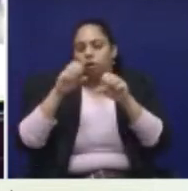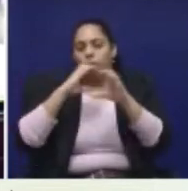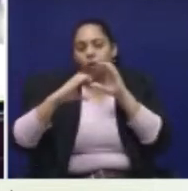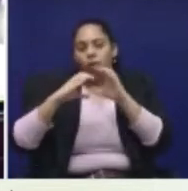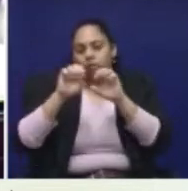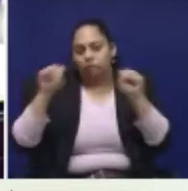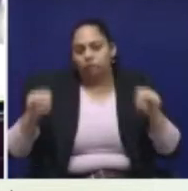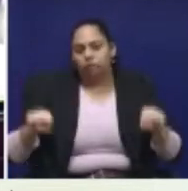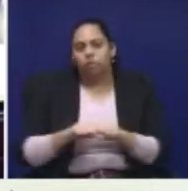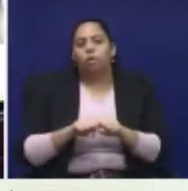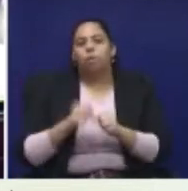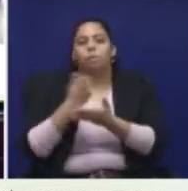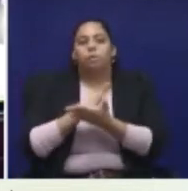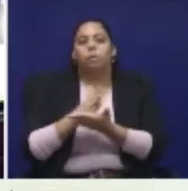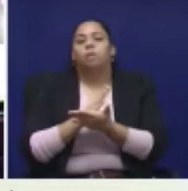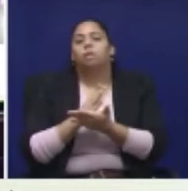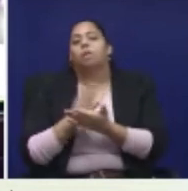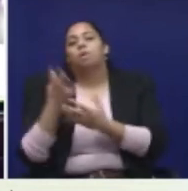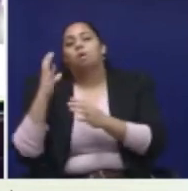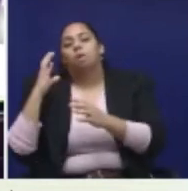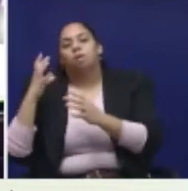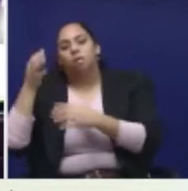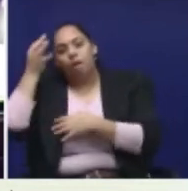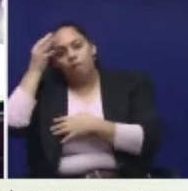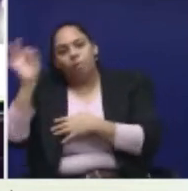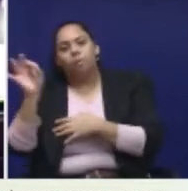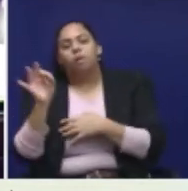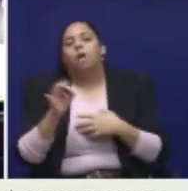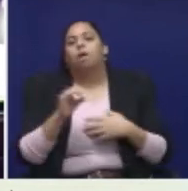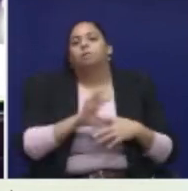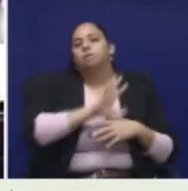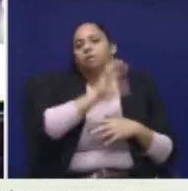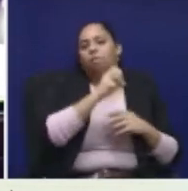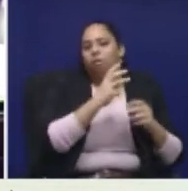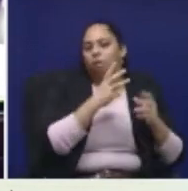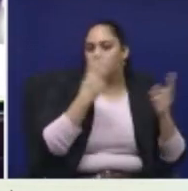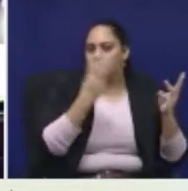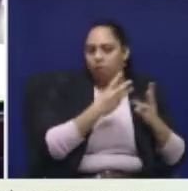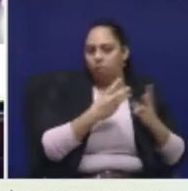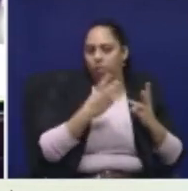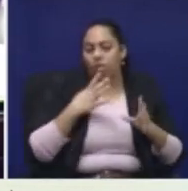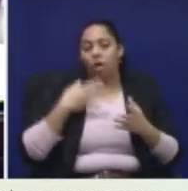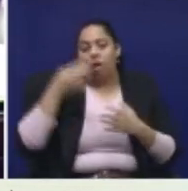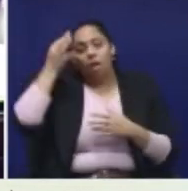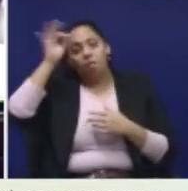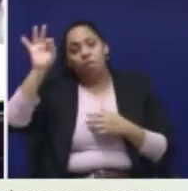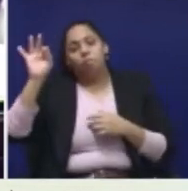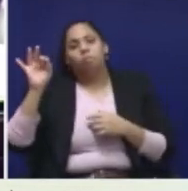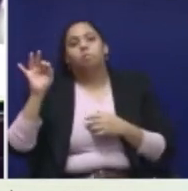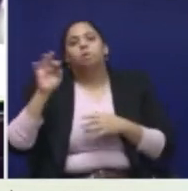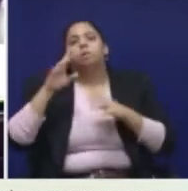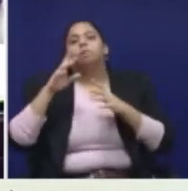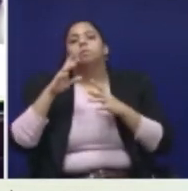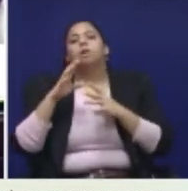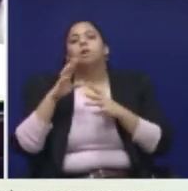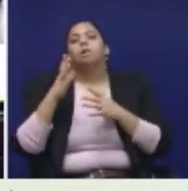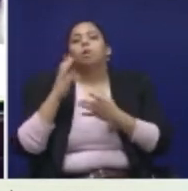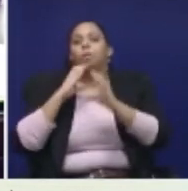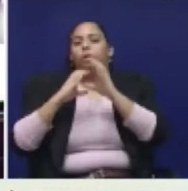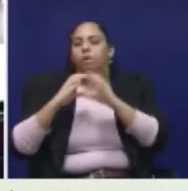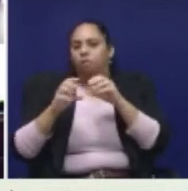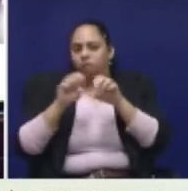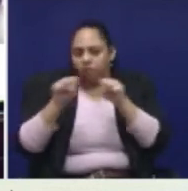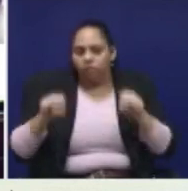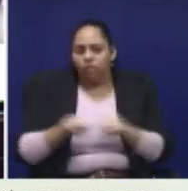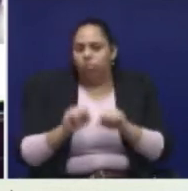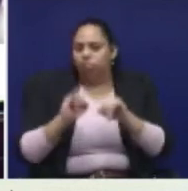the government and the people that it serves. The Government Communication and Information System has a critical mandate